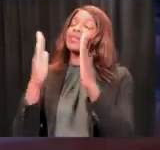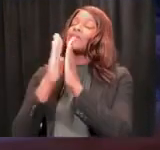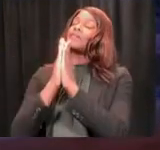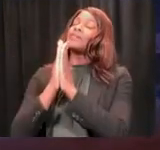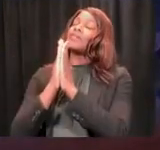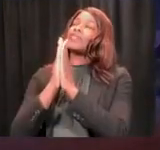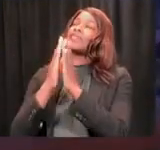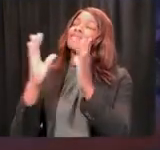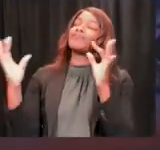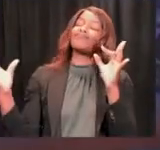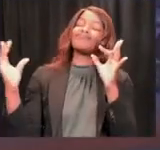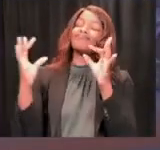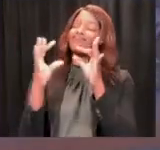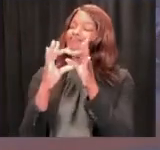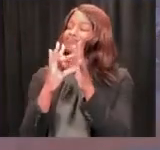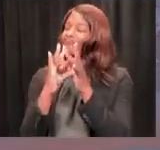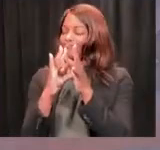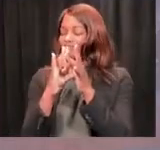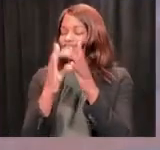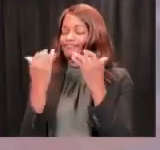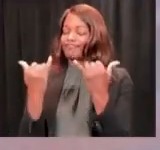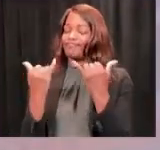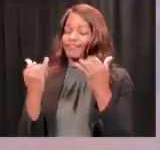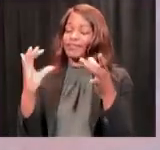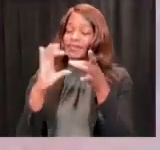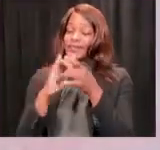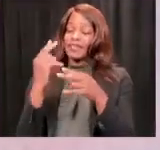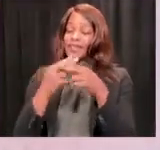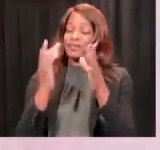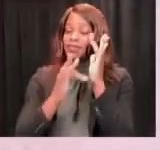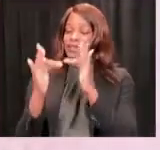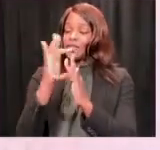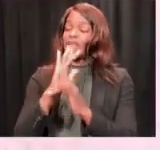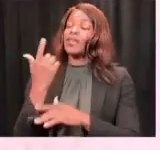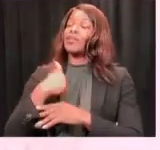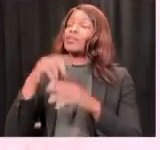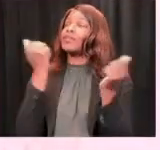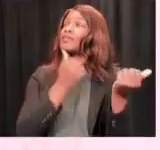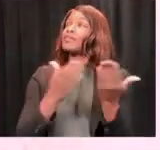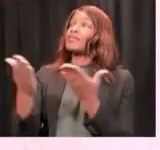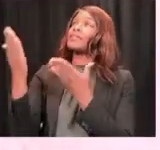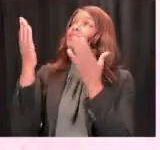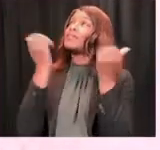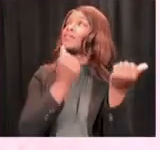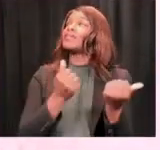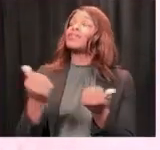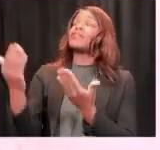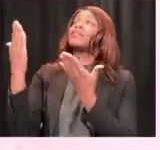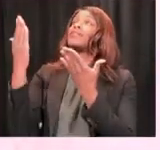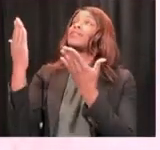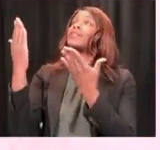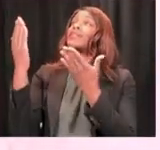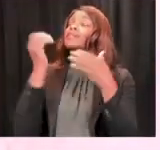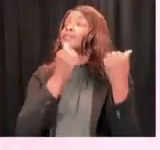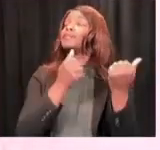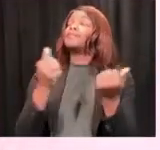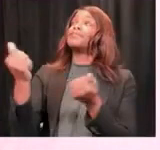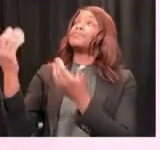right now in the name of Jesus. In the name of Jesus, we give it to you. We give it to you. We give it to you.